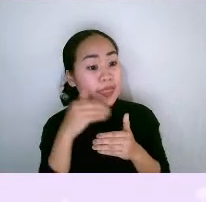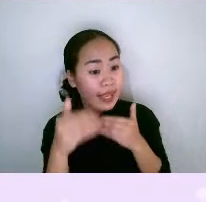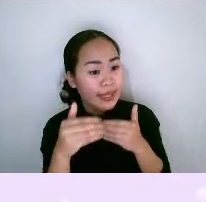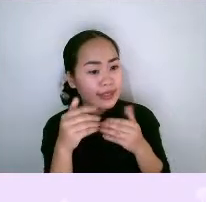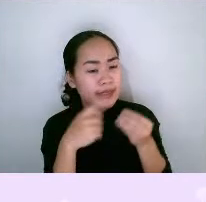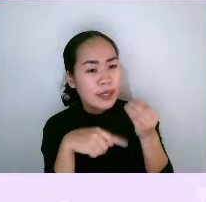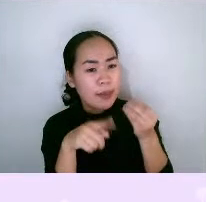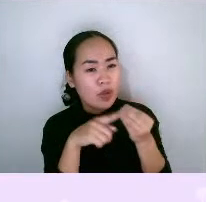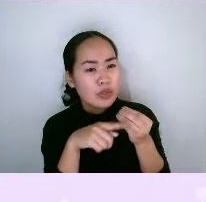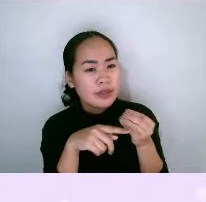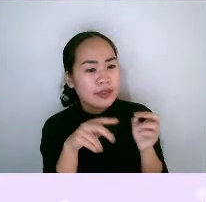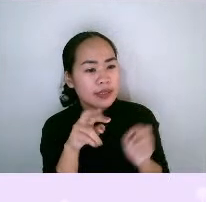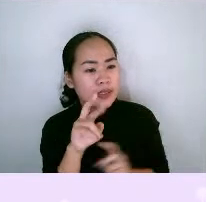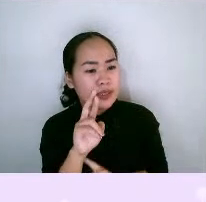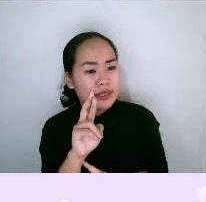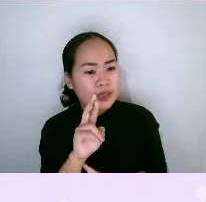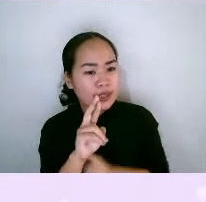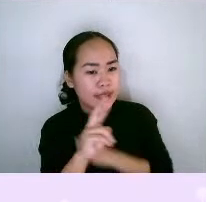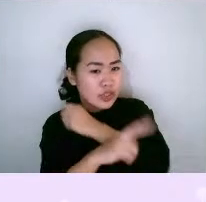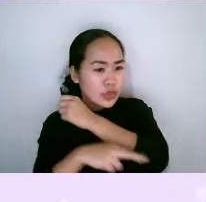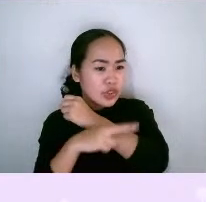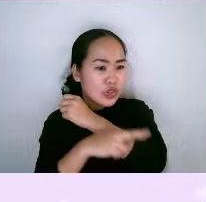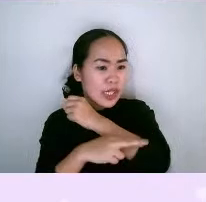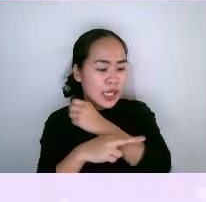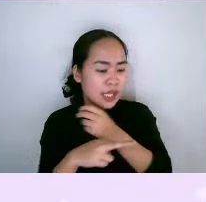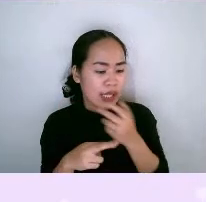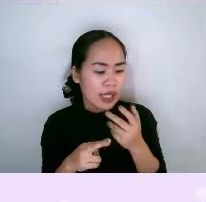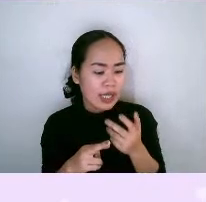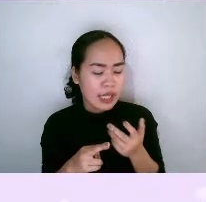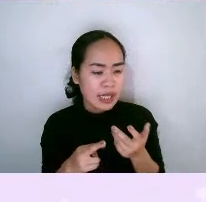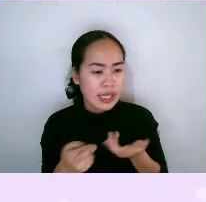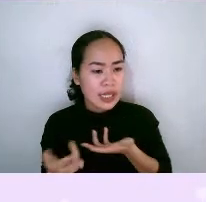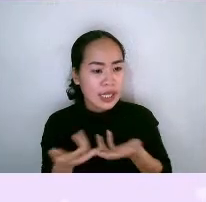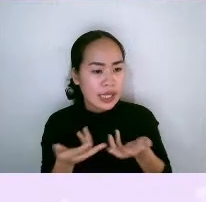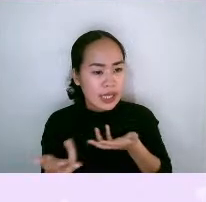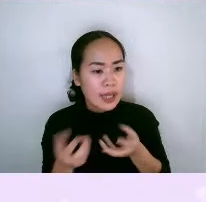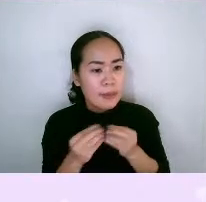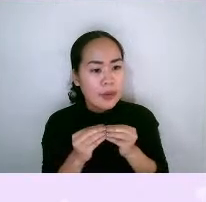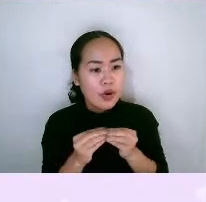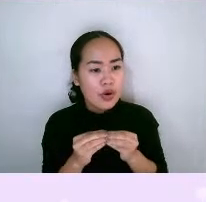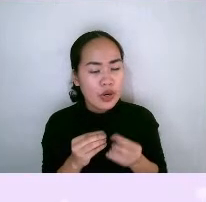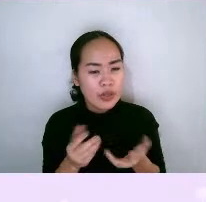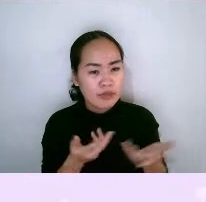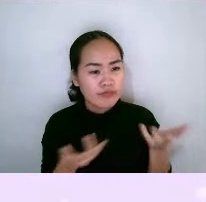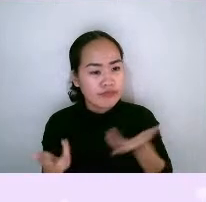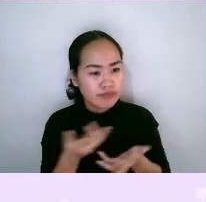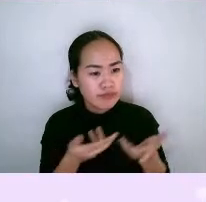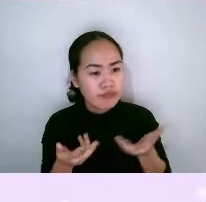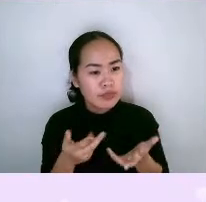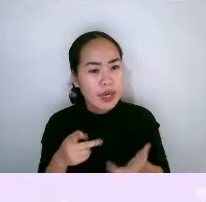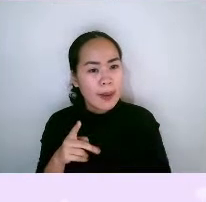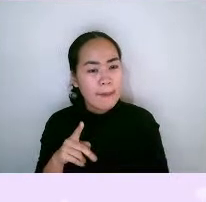we call the regional interactive platform,